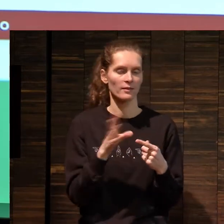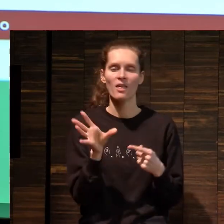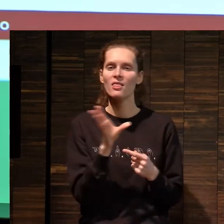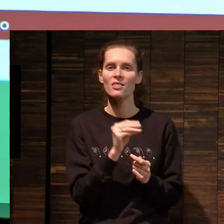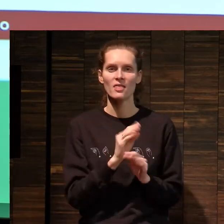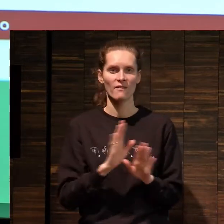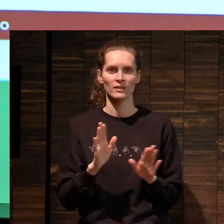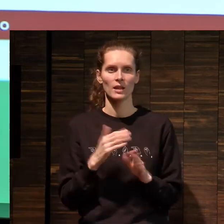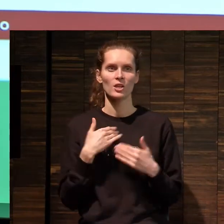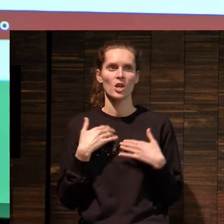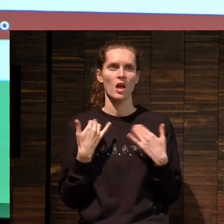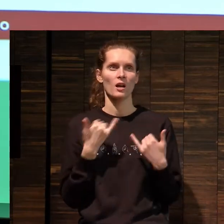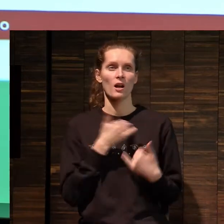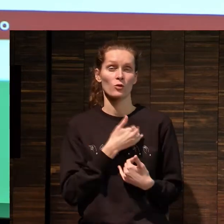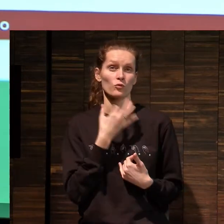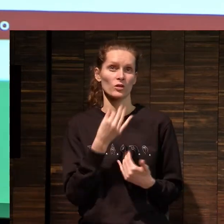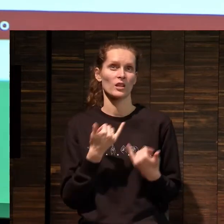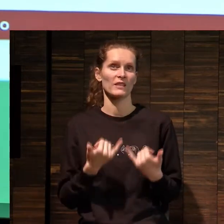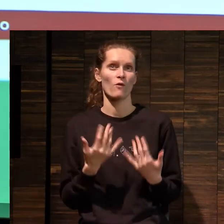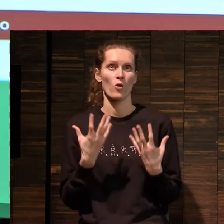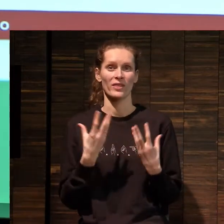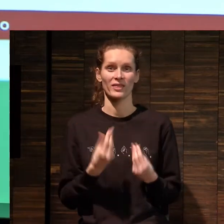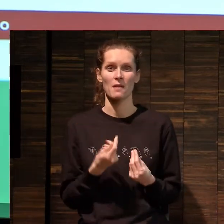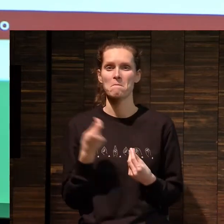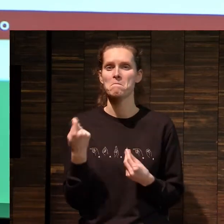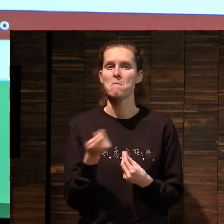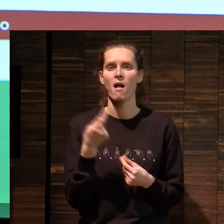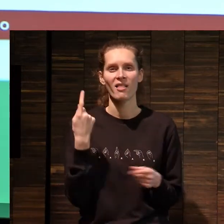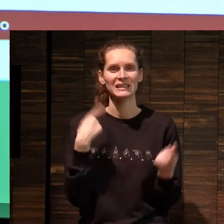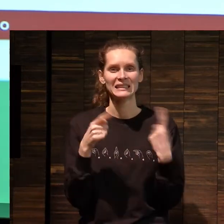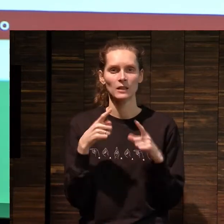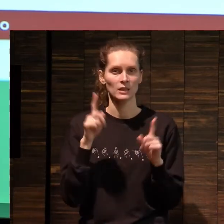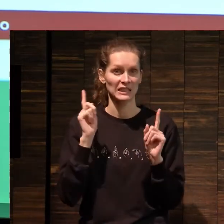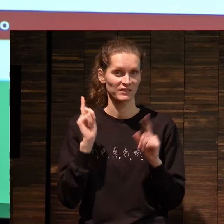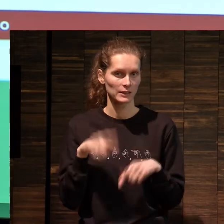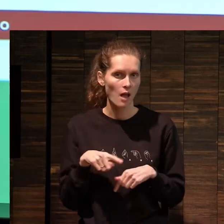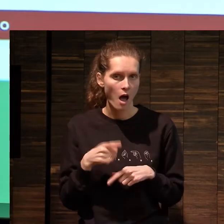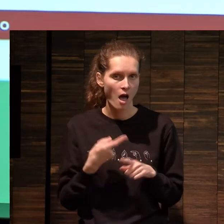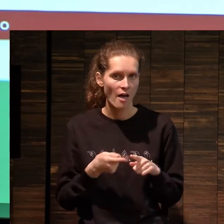Well, the answer to the first question, not all designers know it, and I would say